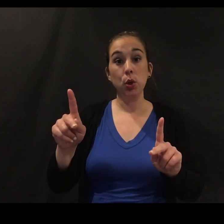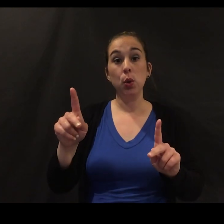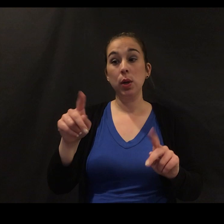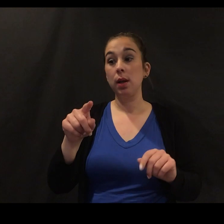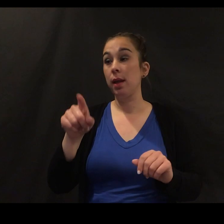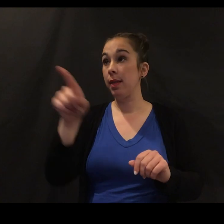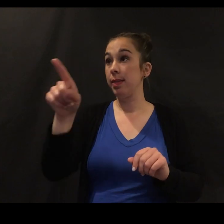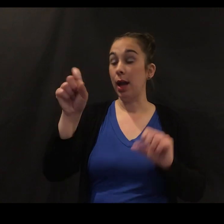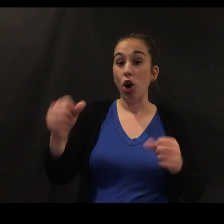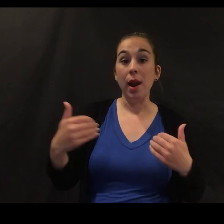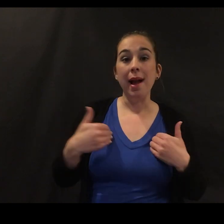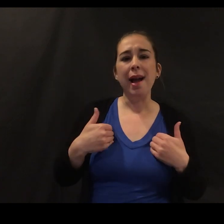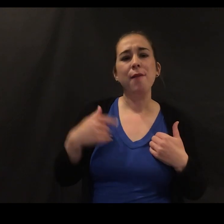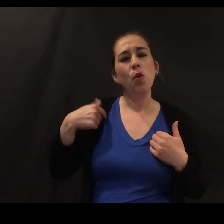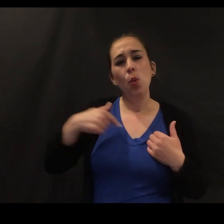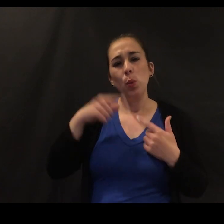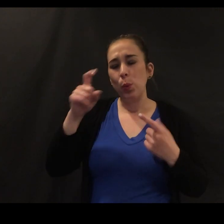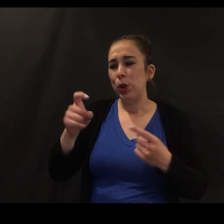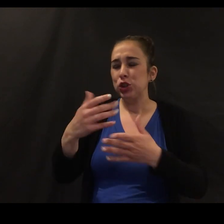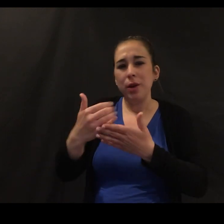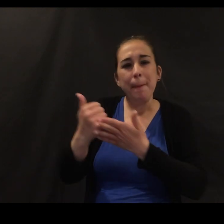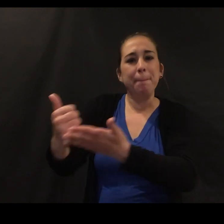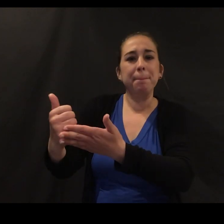life, that we open the doors for other people.